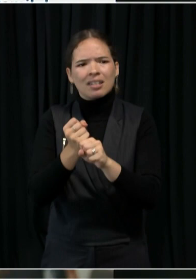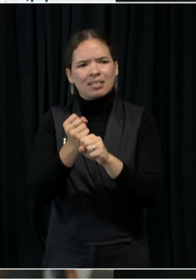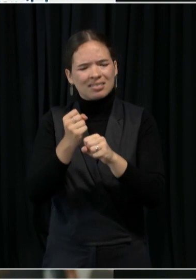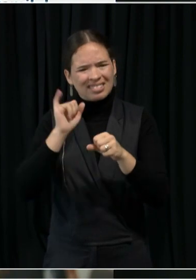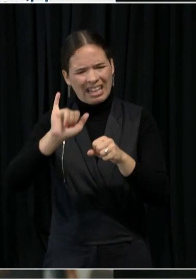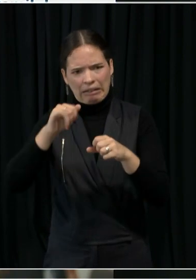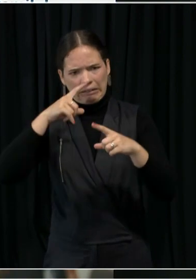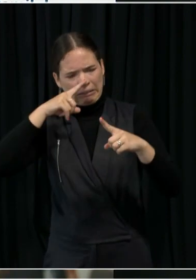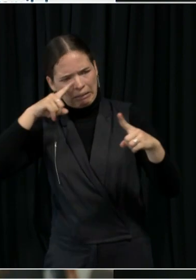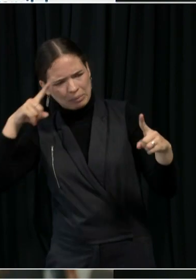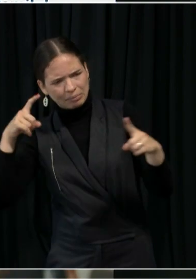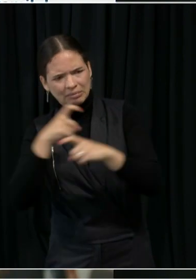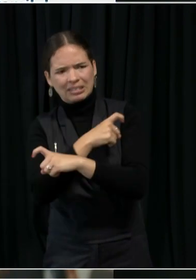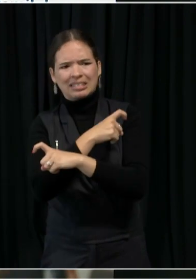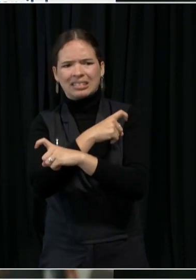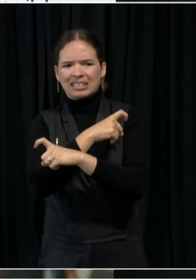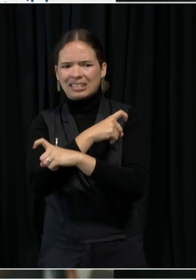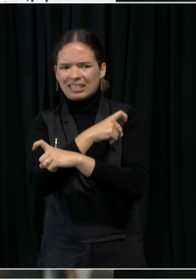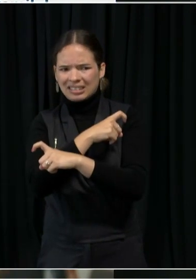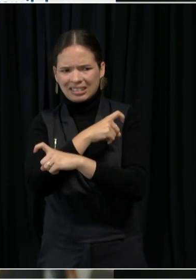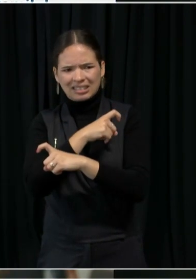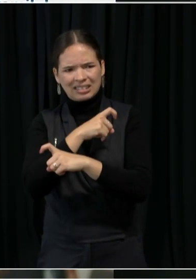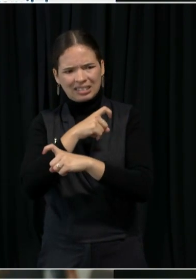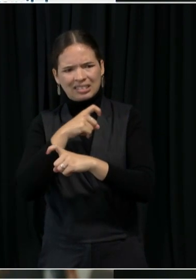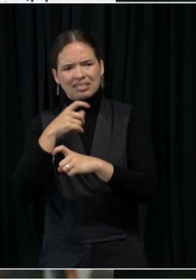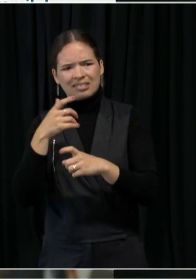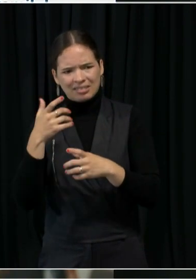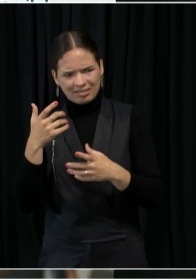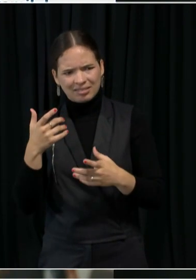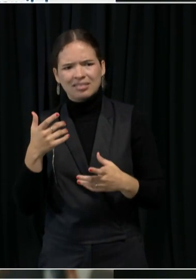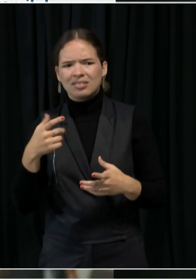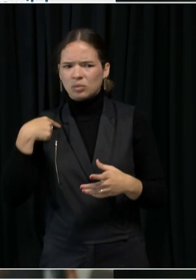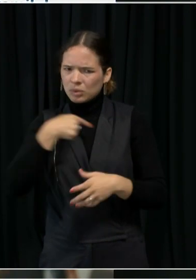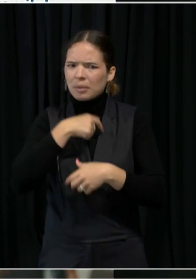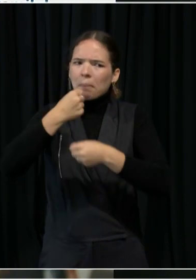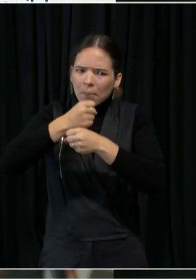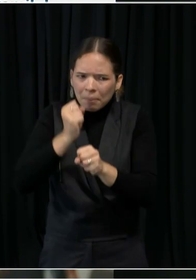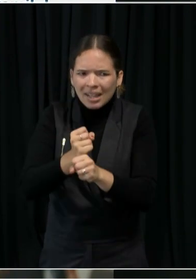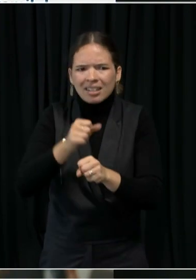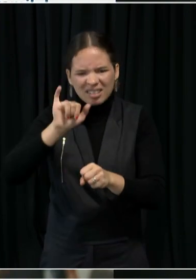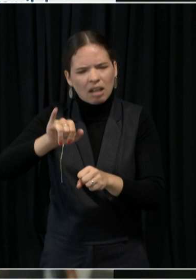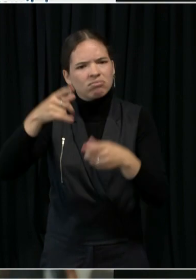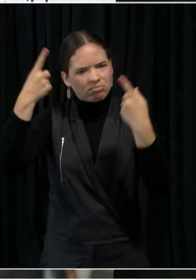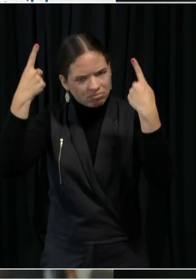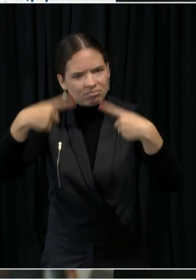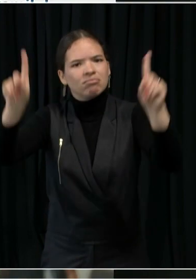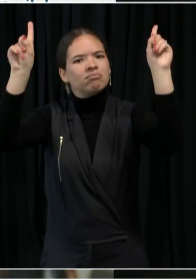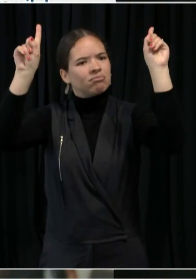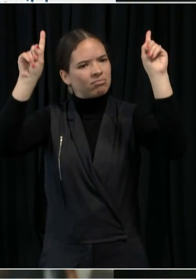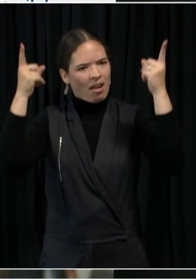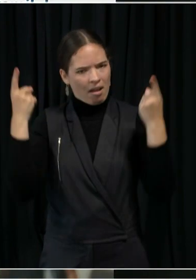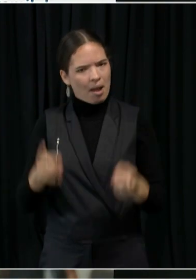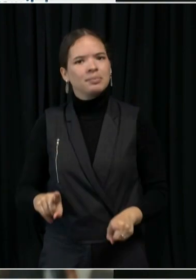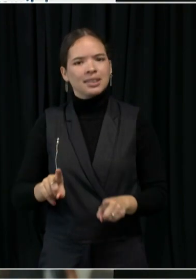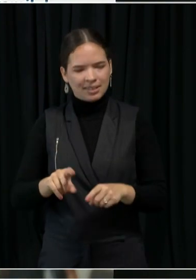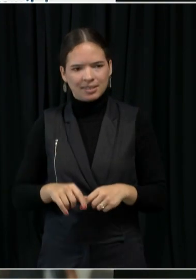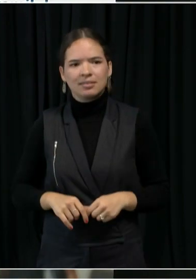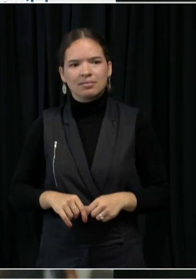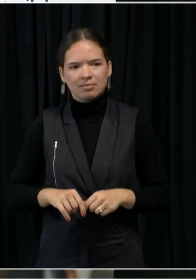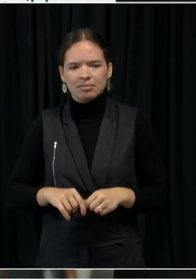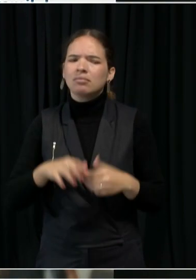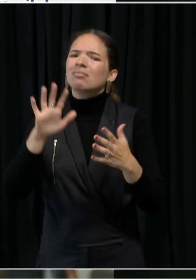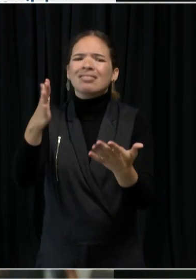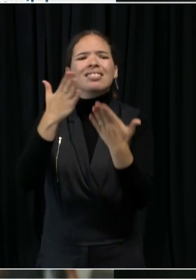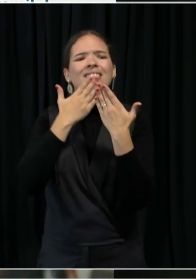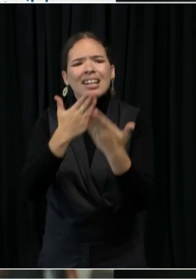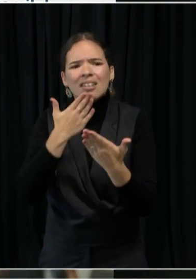set of promises come to fruition. I want to thank all the community members who did not take their